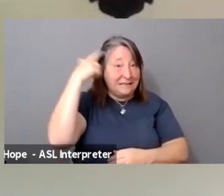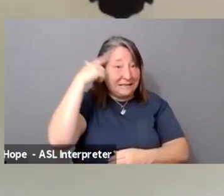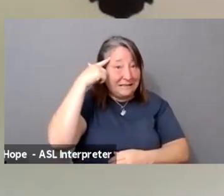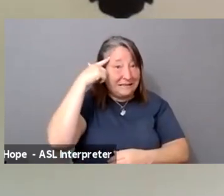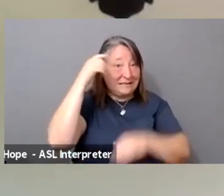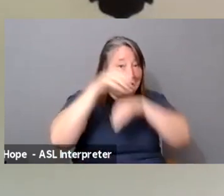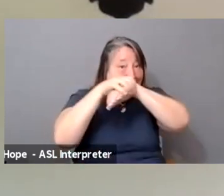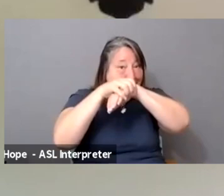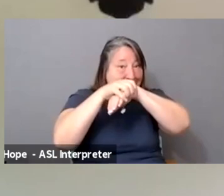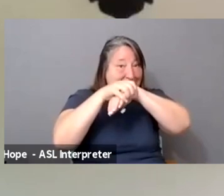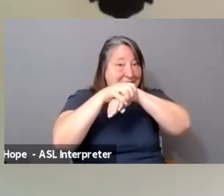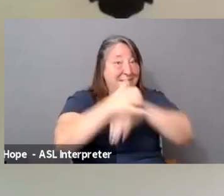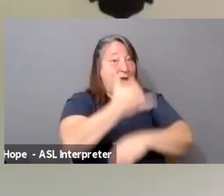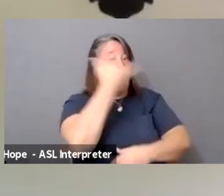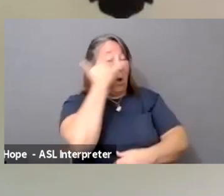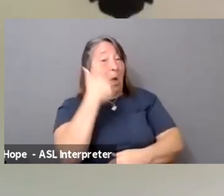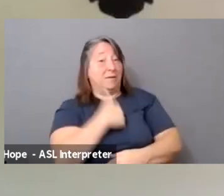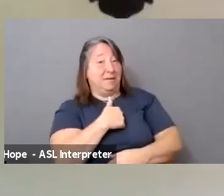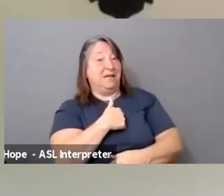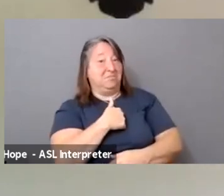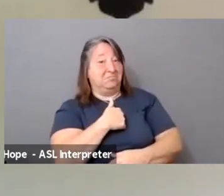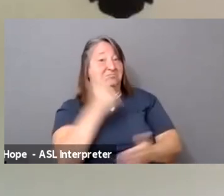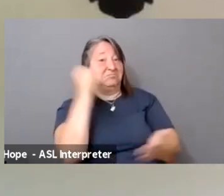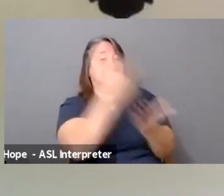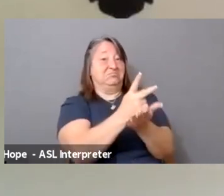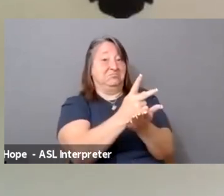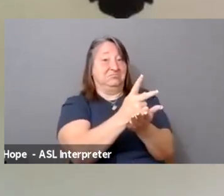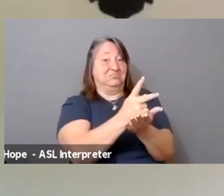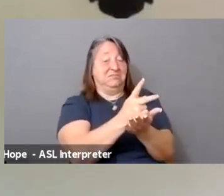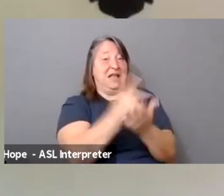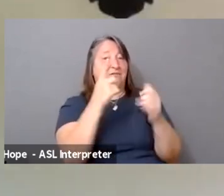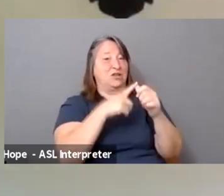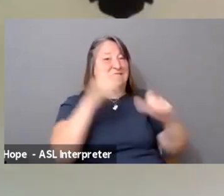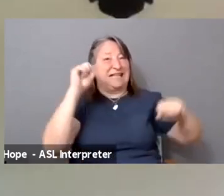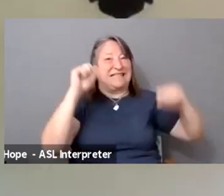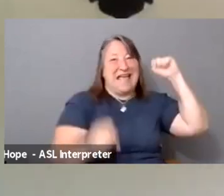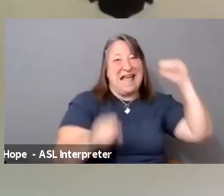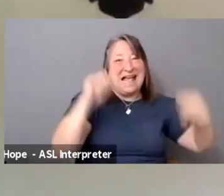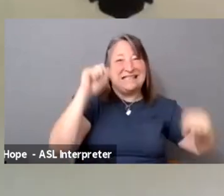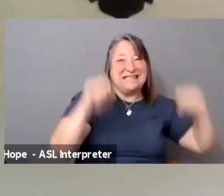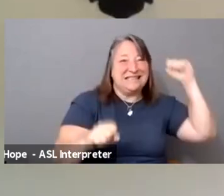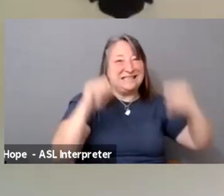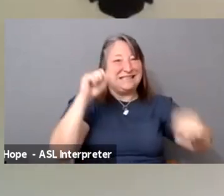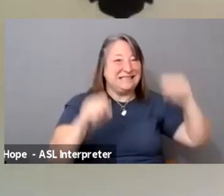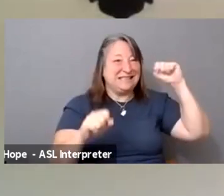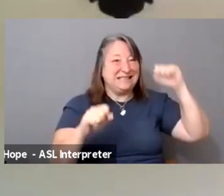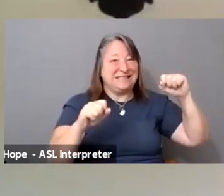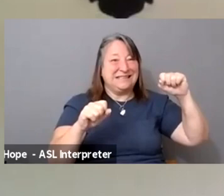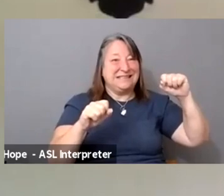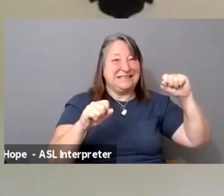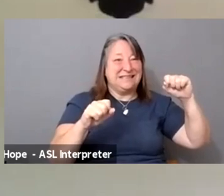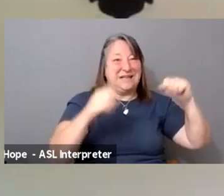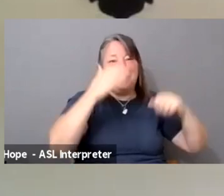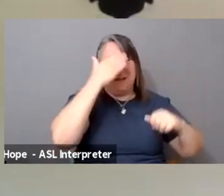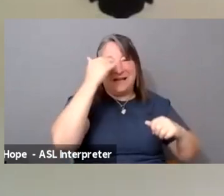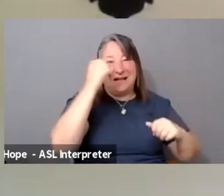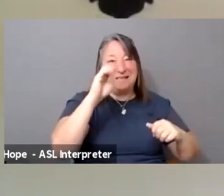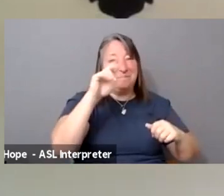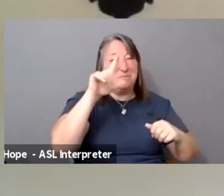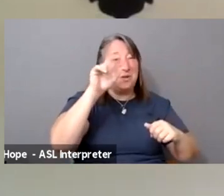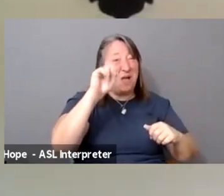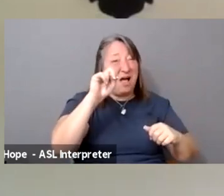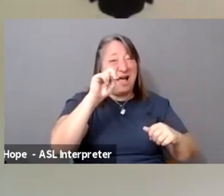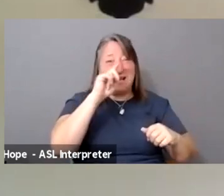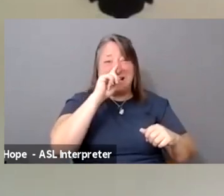was hesitant because, you know, it is a story that is so much a part of my